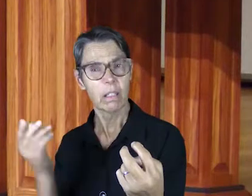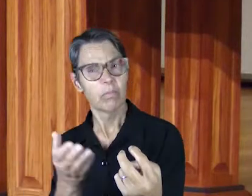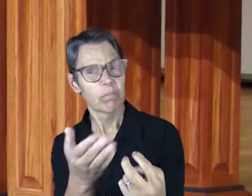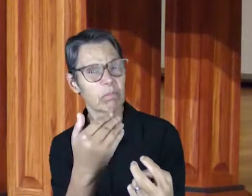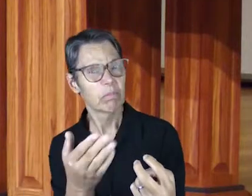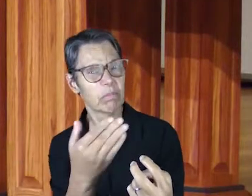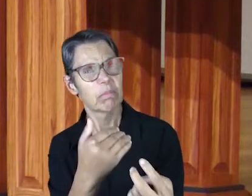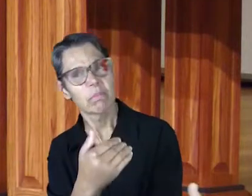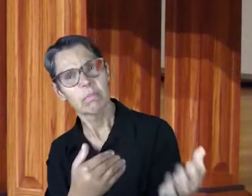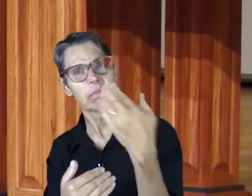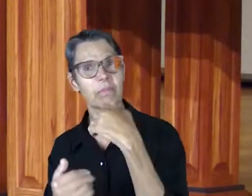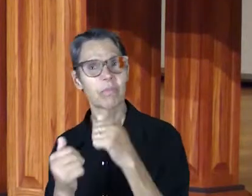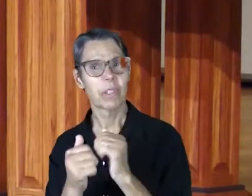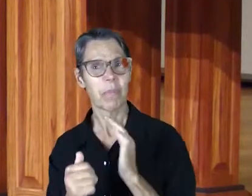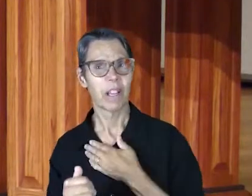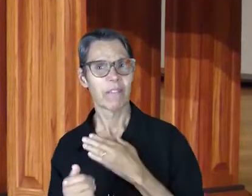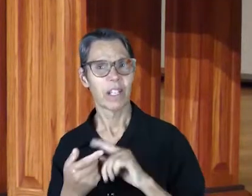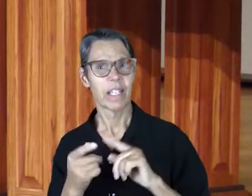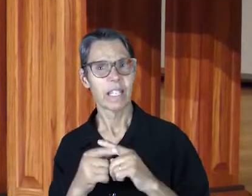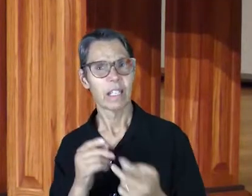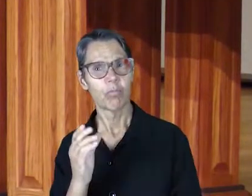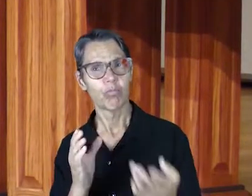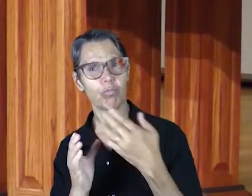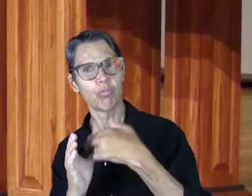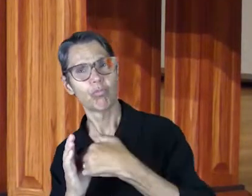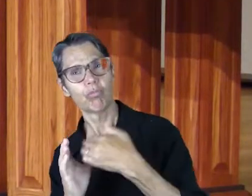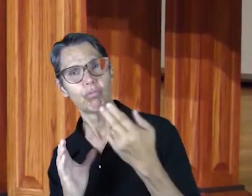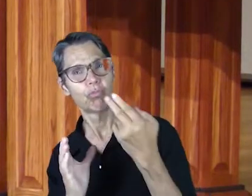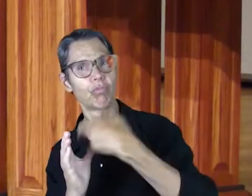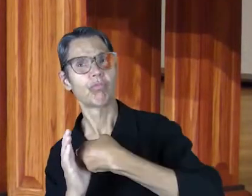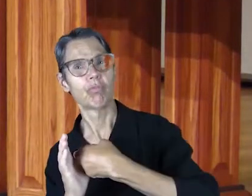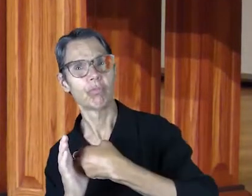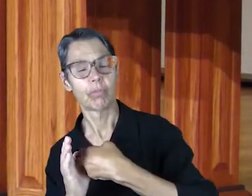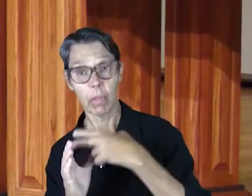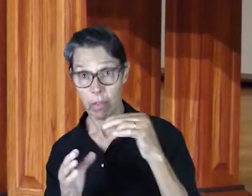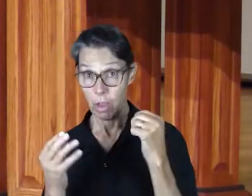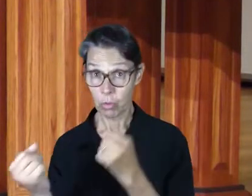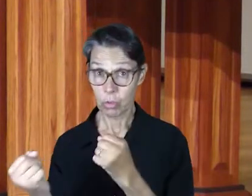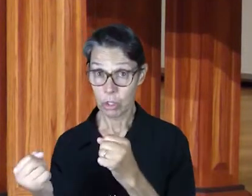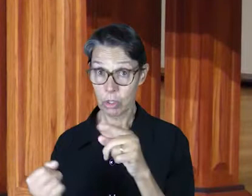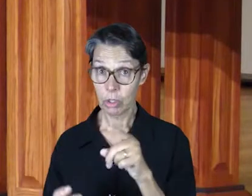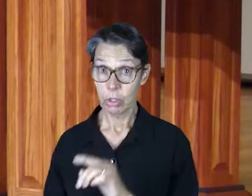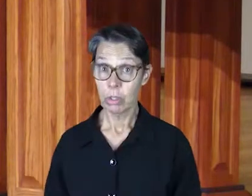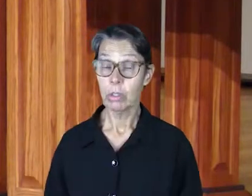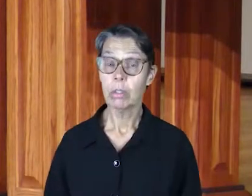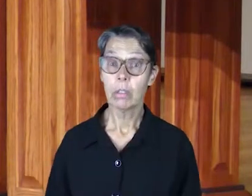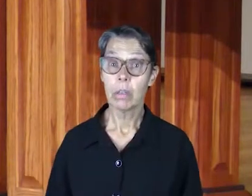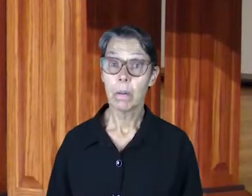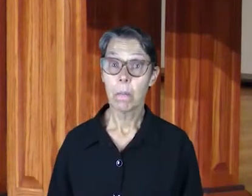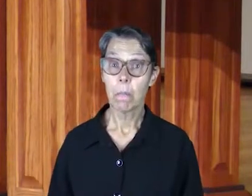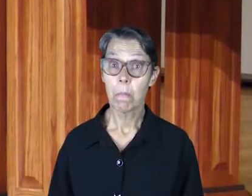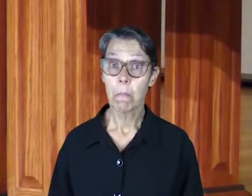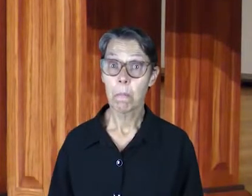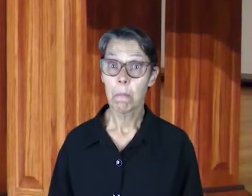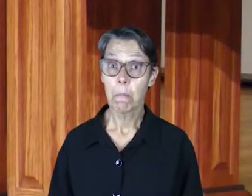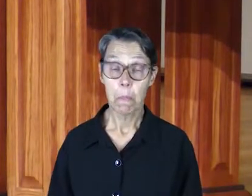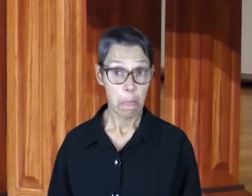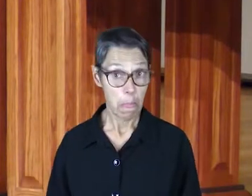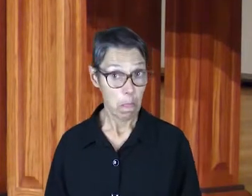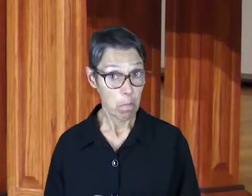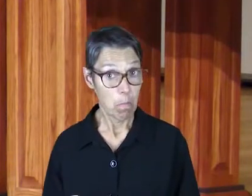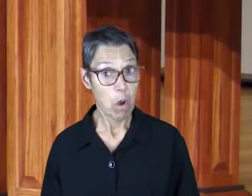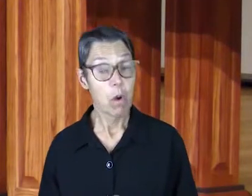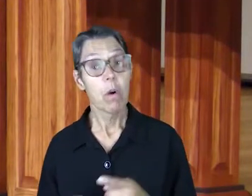Would you consider it an act of courage to stop someone from telling a joke that denigrates women